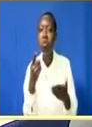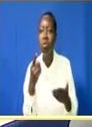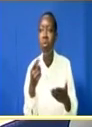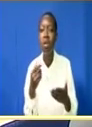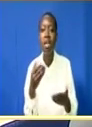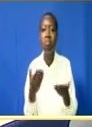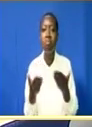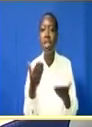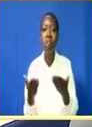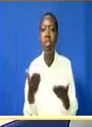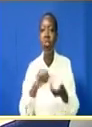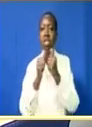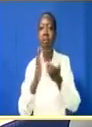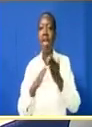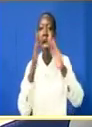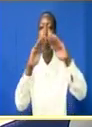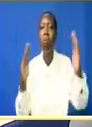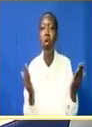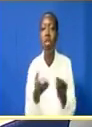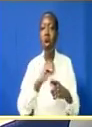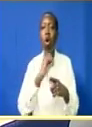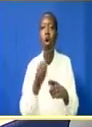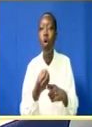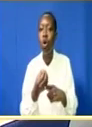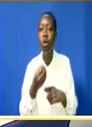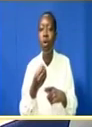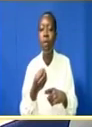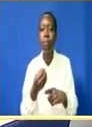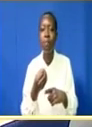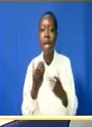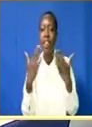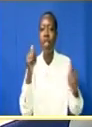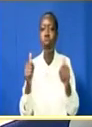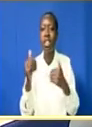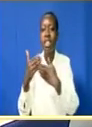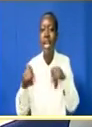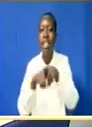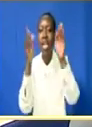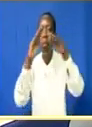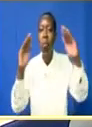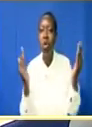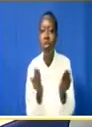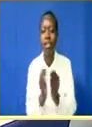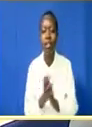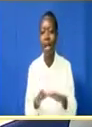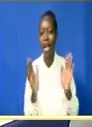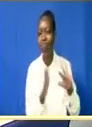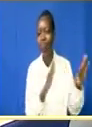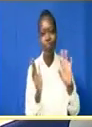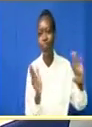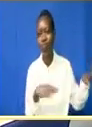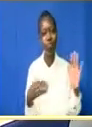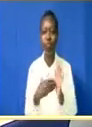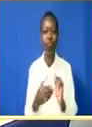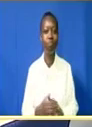pot? No, or something identical to something that looks like a pot? Let's just leave it there. Okay. We were told to